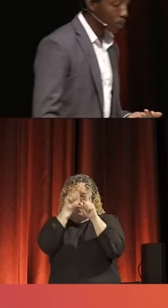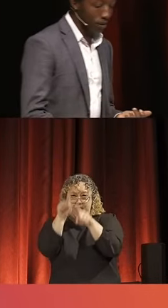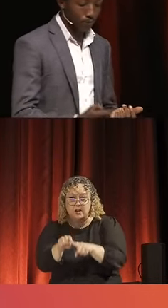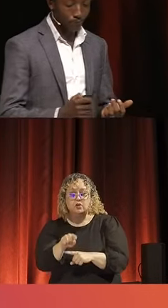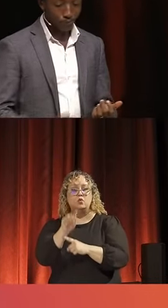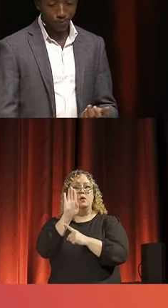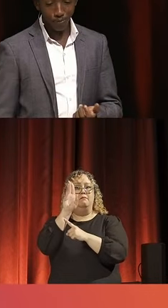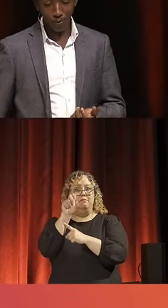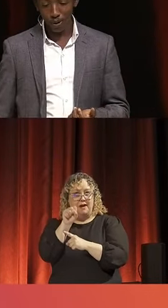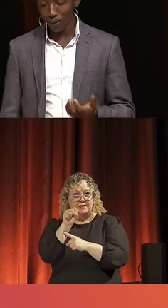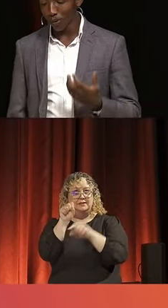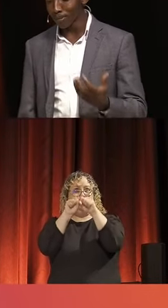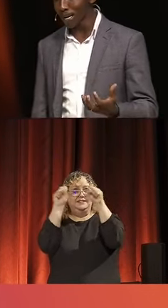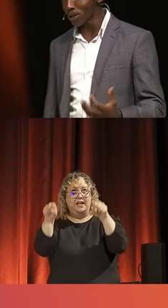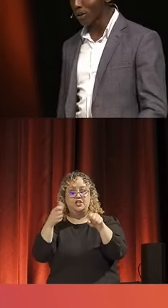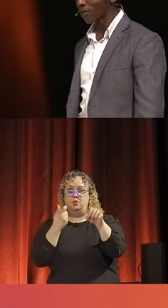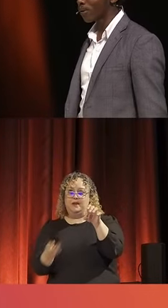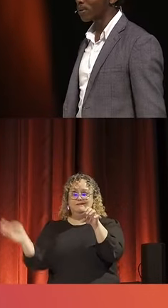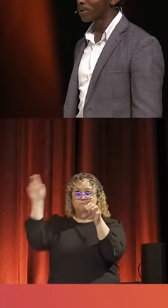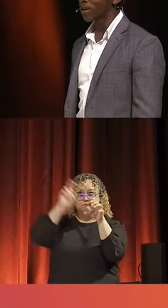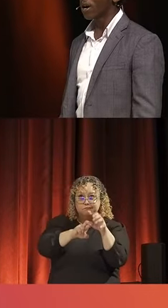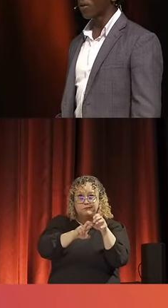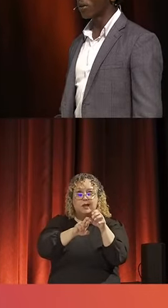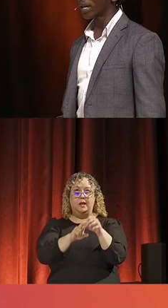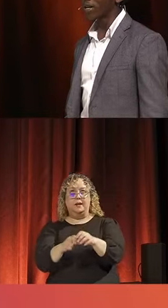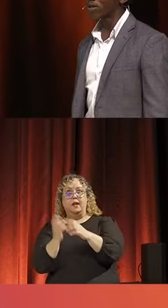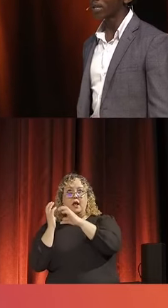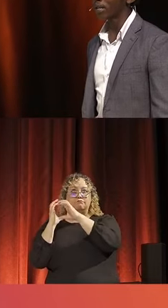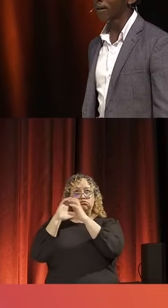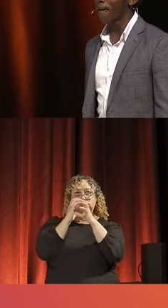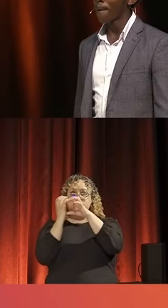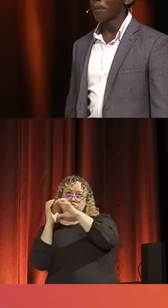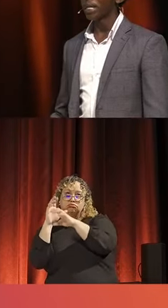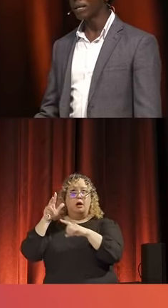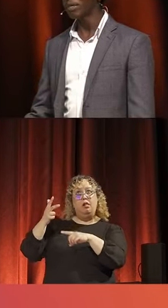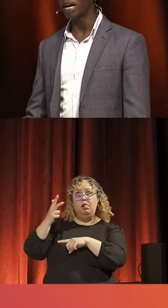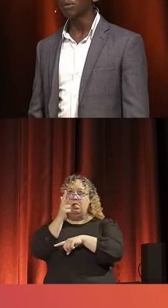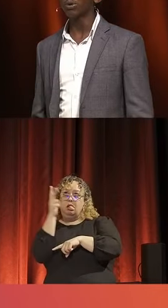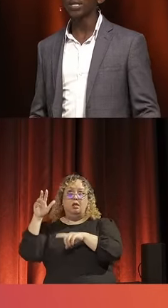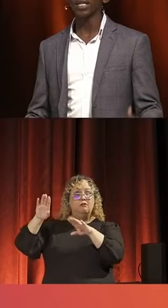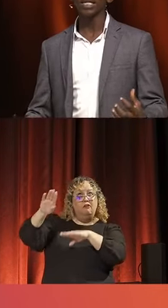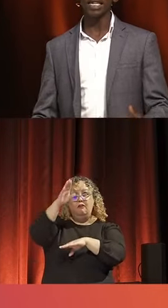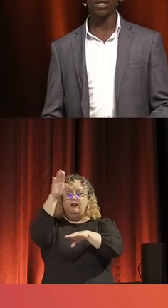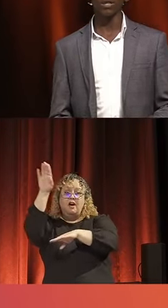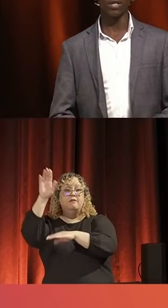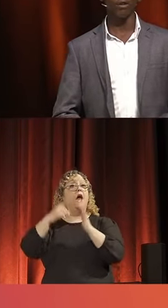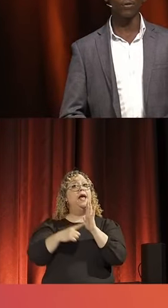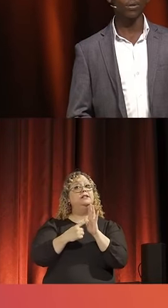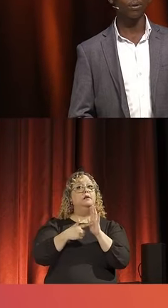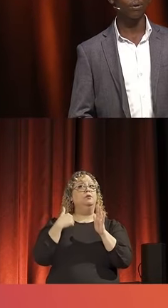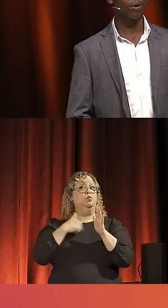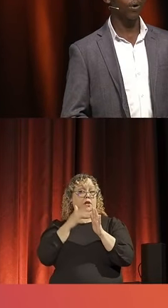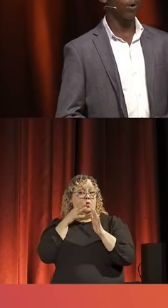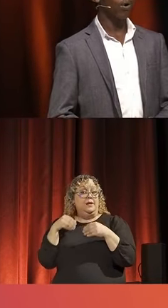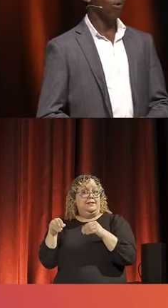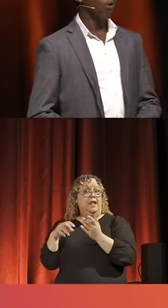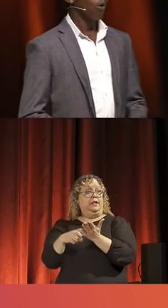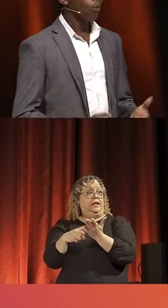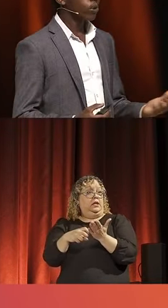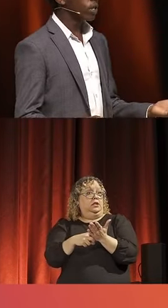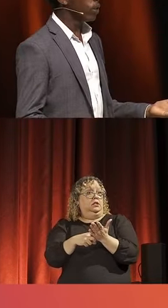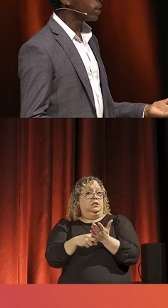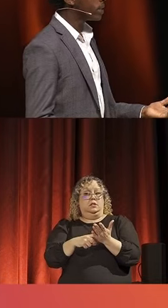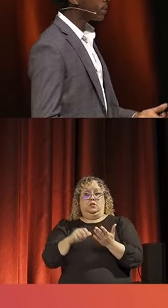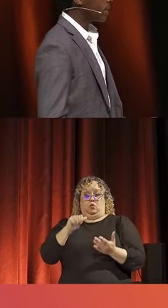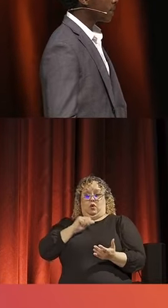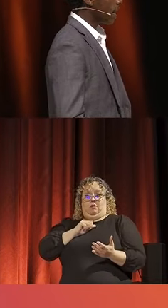traveled with the bus drivers around the country, and sometimes we'd sell tickets ourselves.